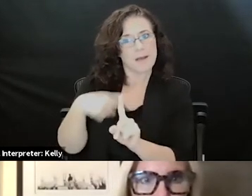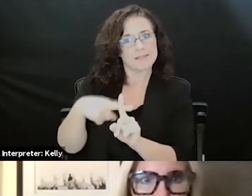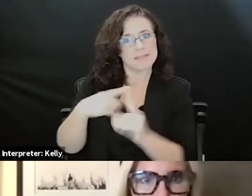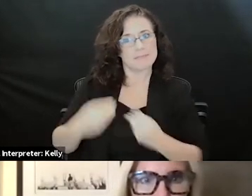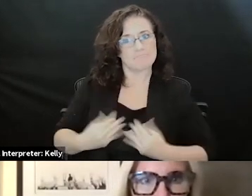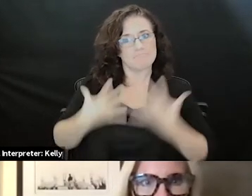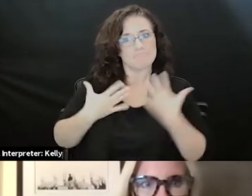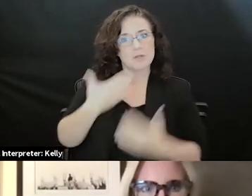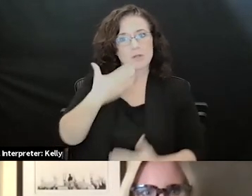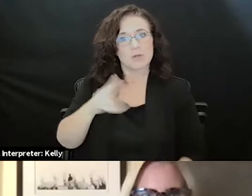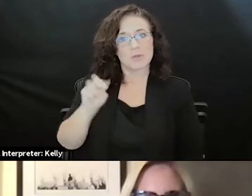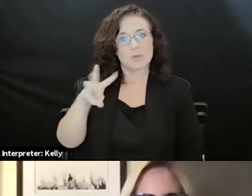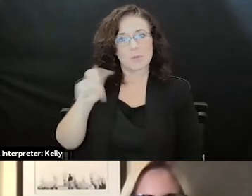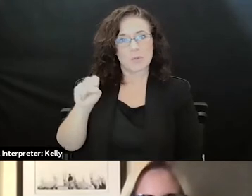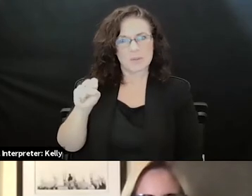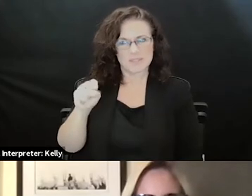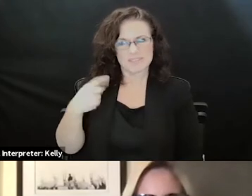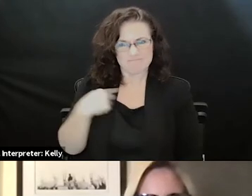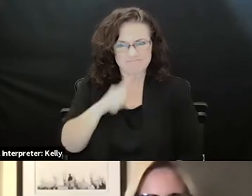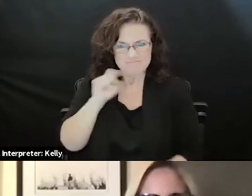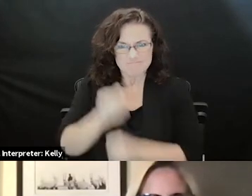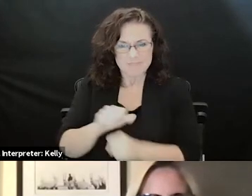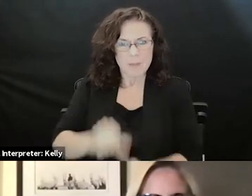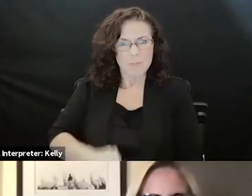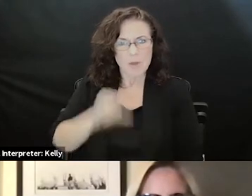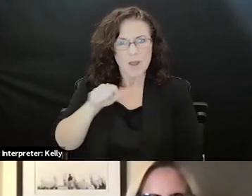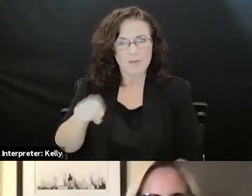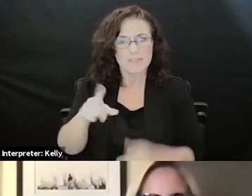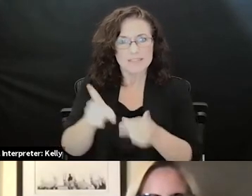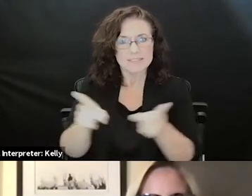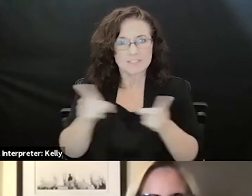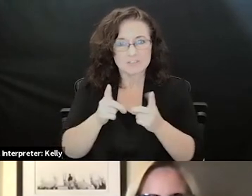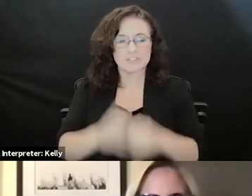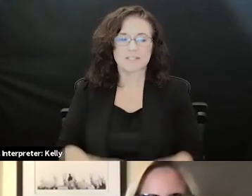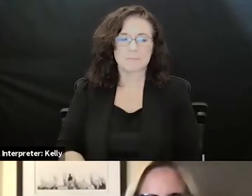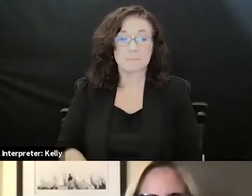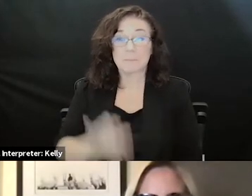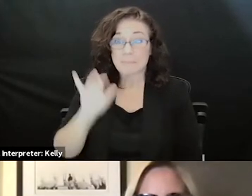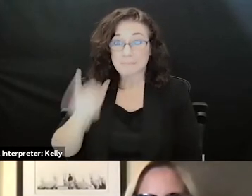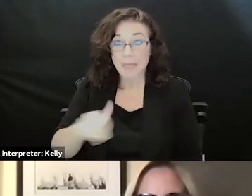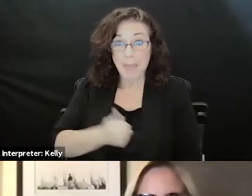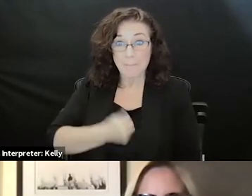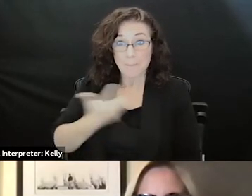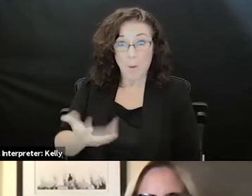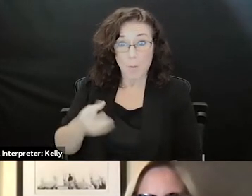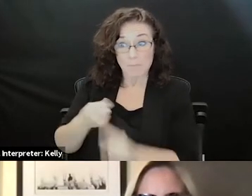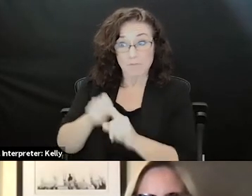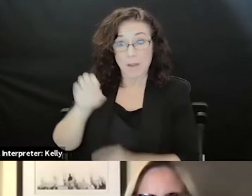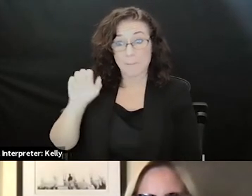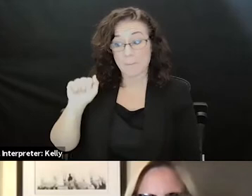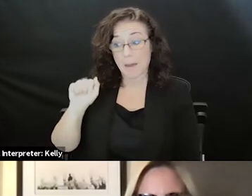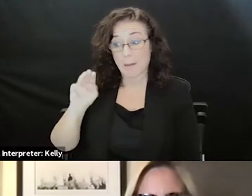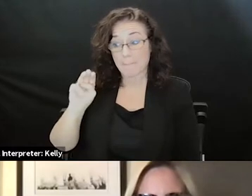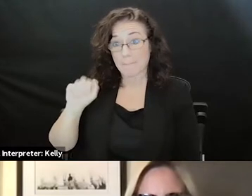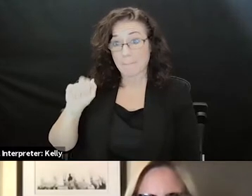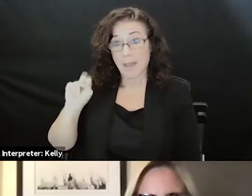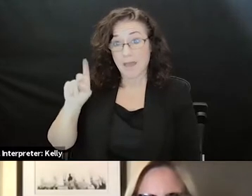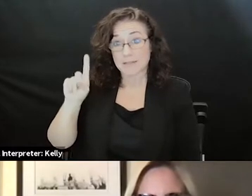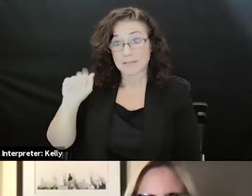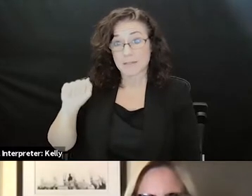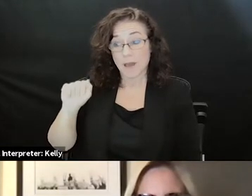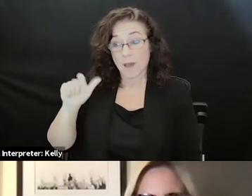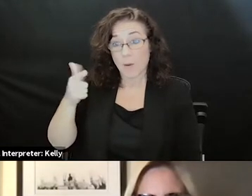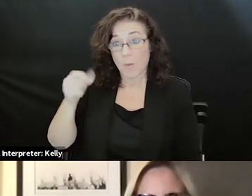although we can't do completely do justice to this poem since amanda gorman herself the first national youth poet